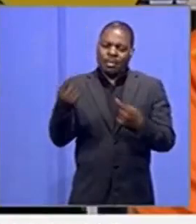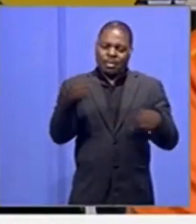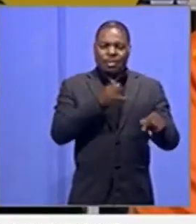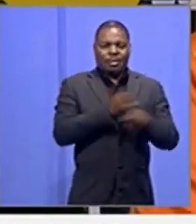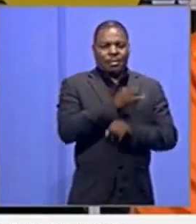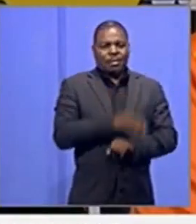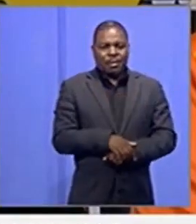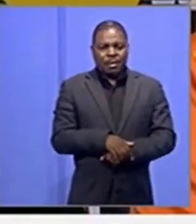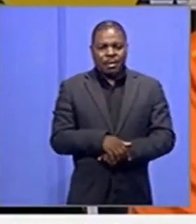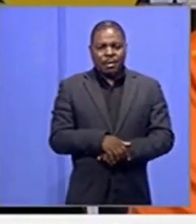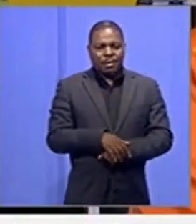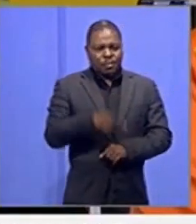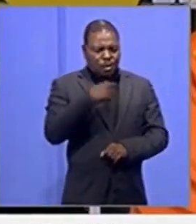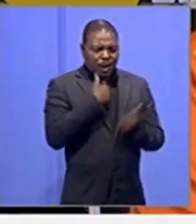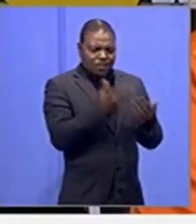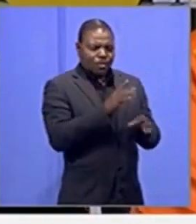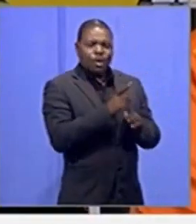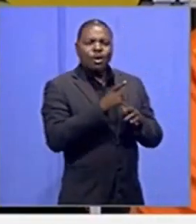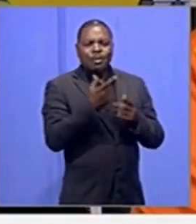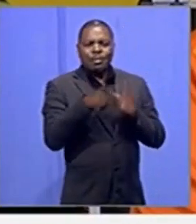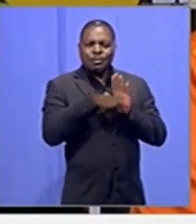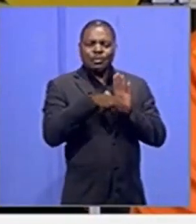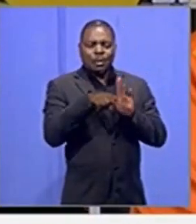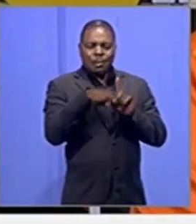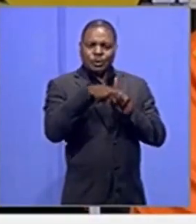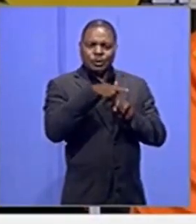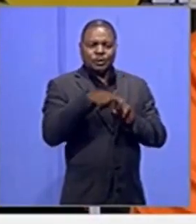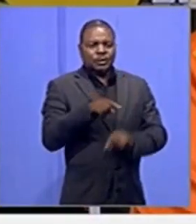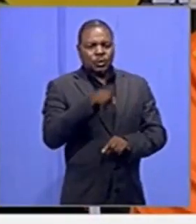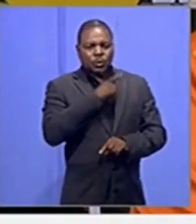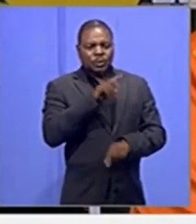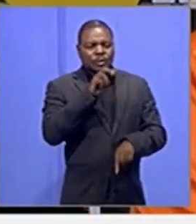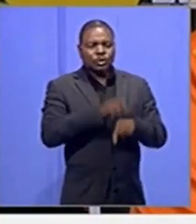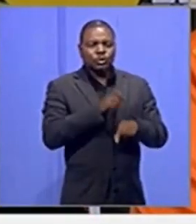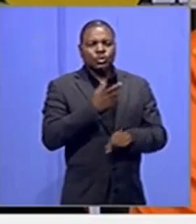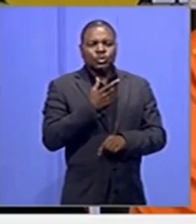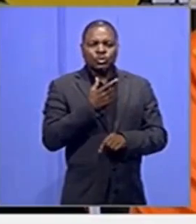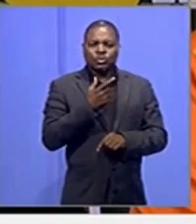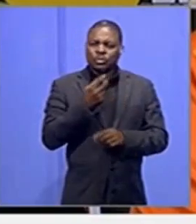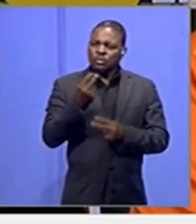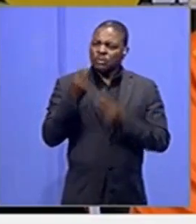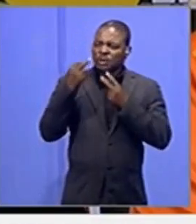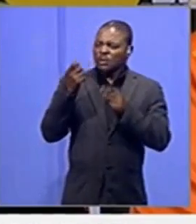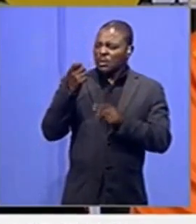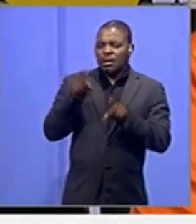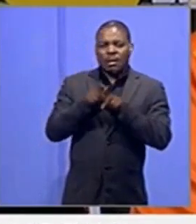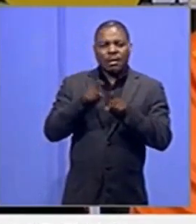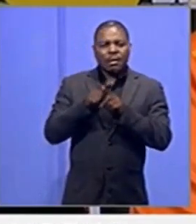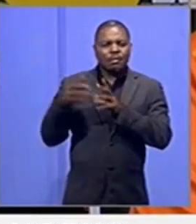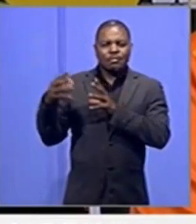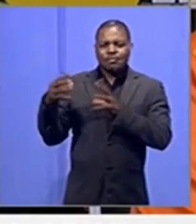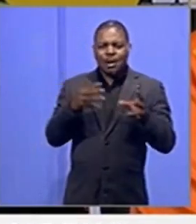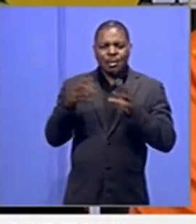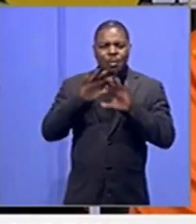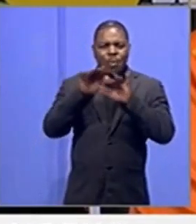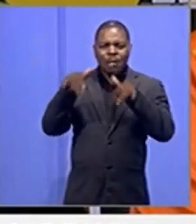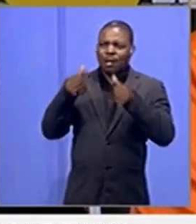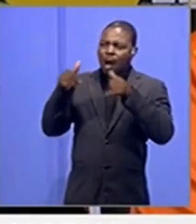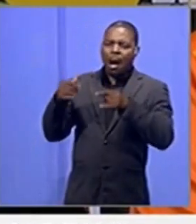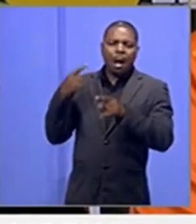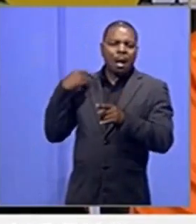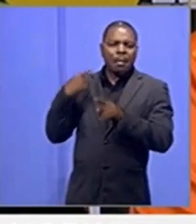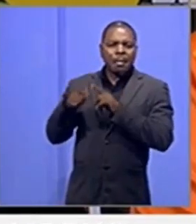hope, and I mean, we don't have to look far back to see what the rugby team done at the World Cup and see the hope